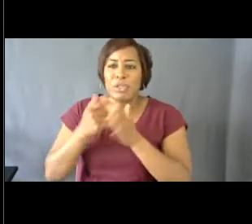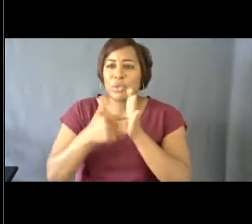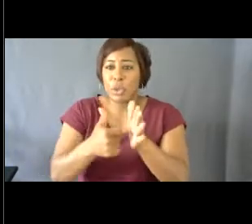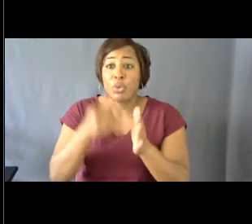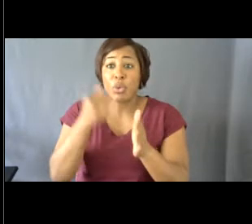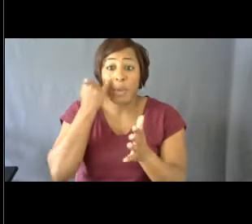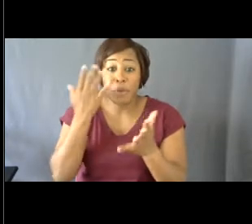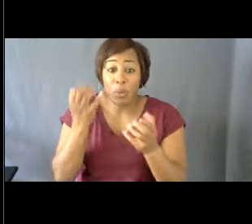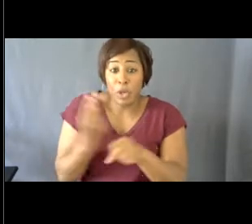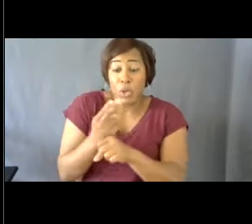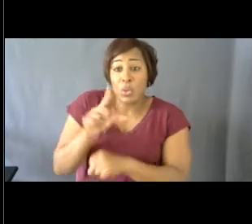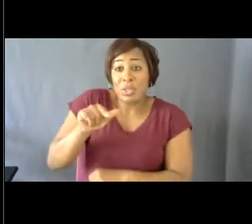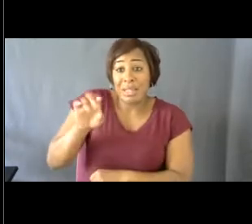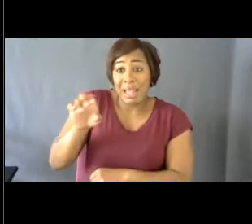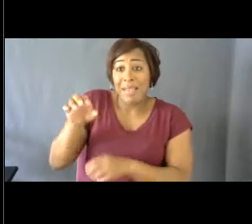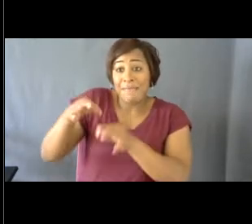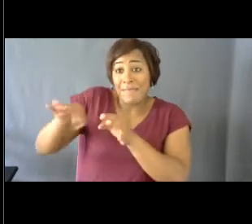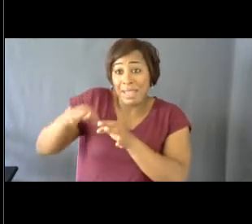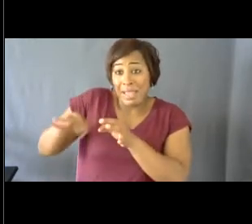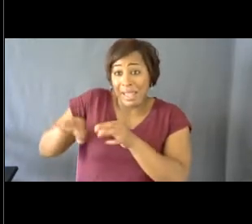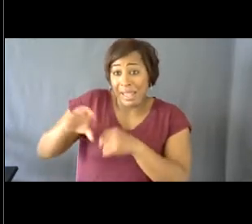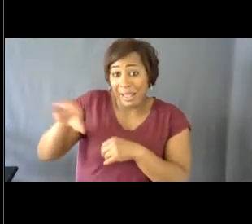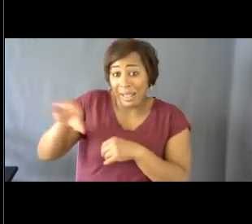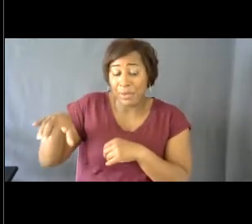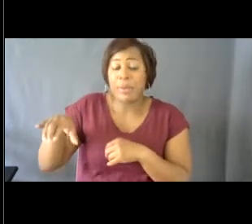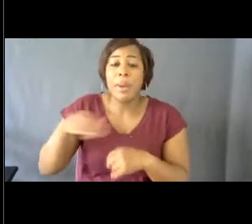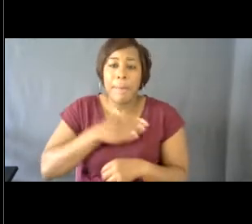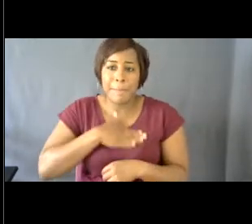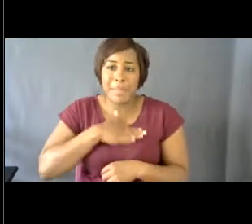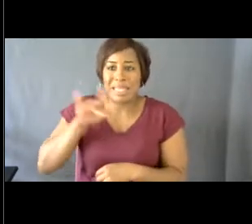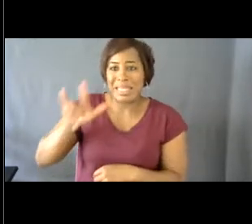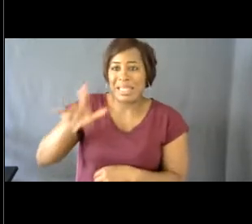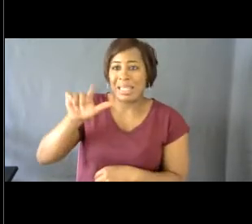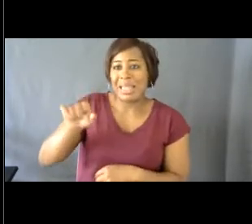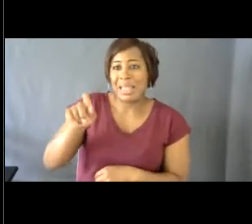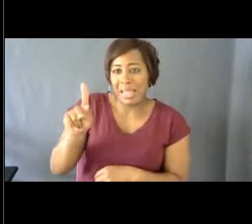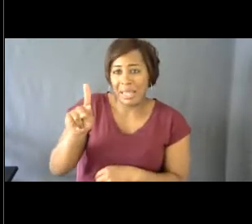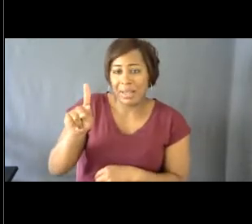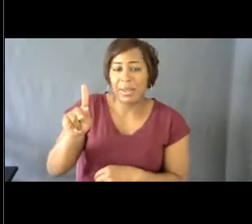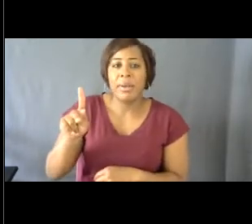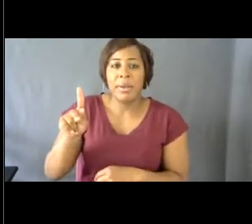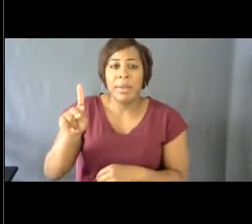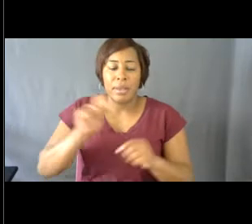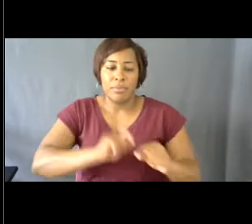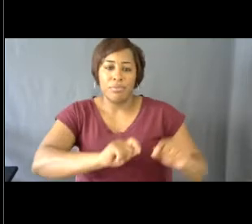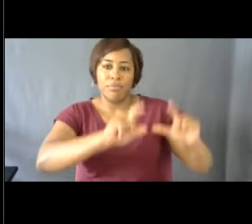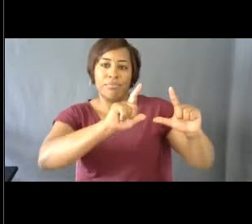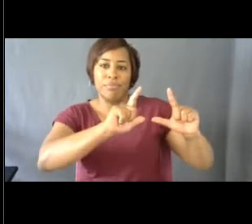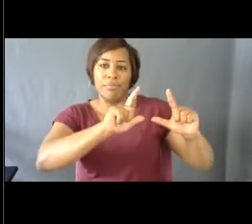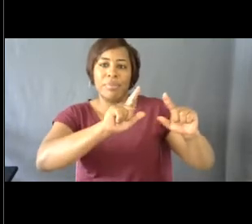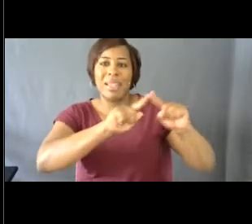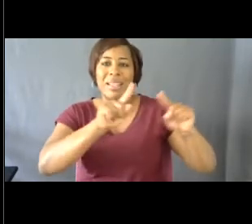live captioning, please click on that link that we shared in the chat, and then open it up in another browser and